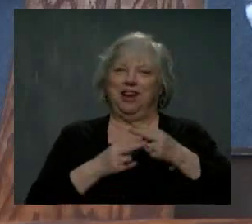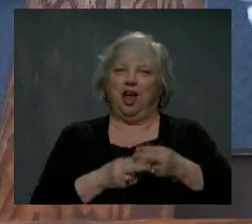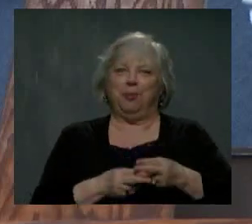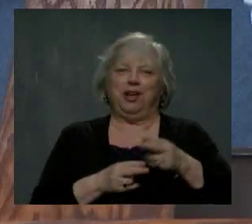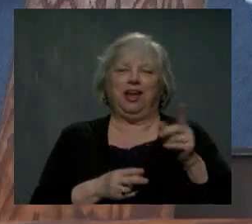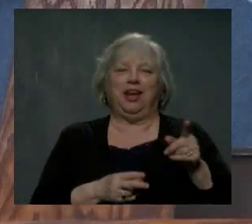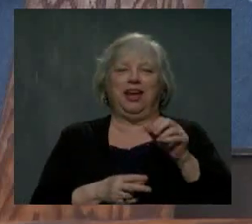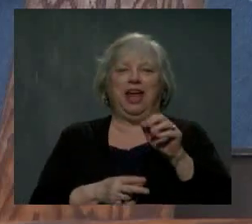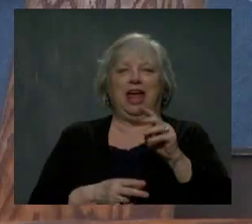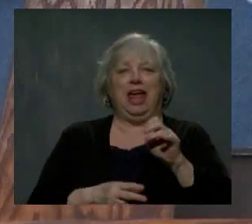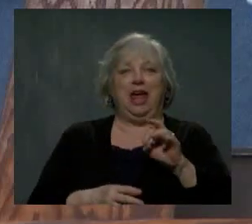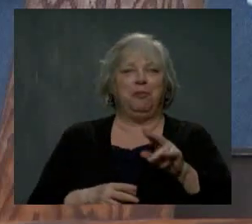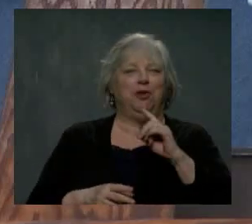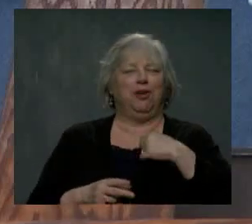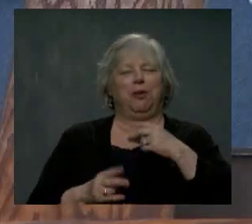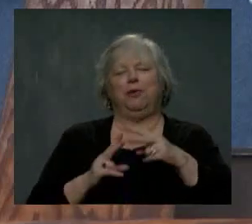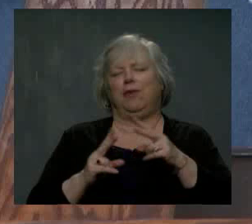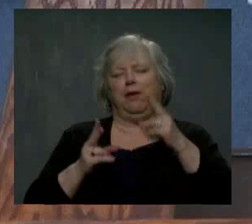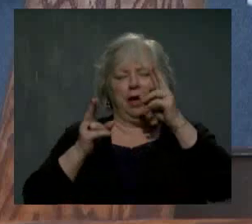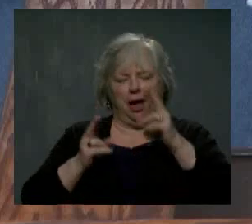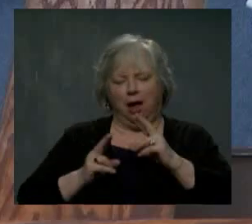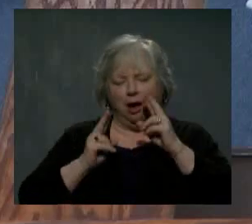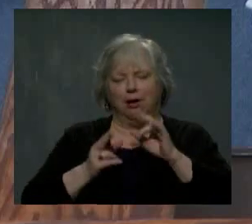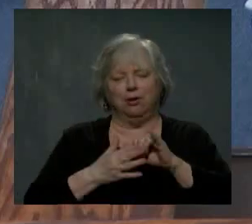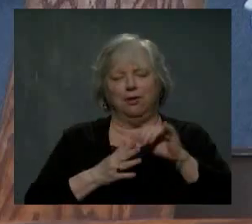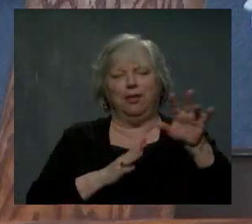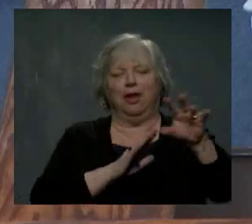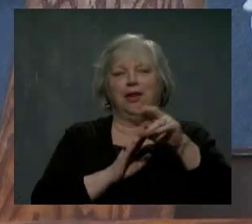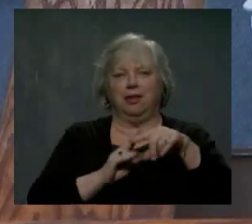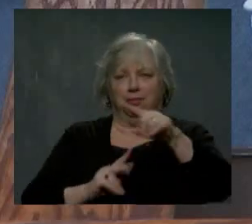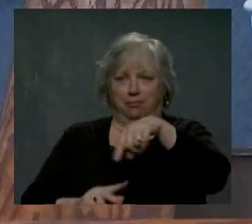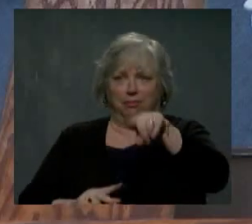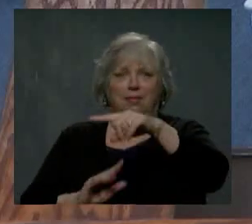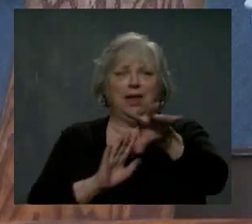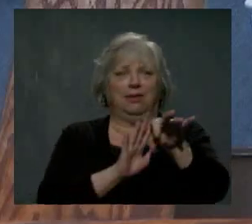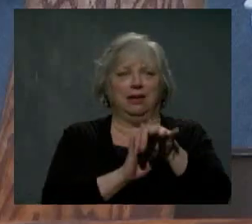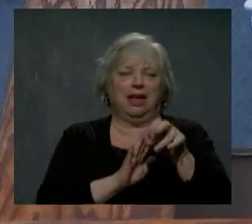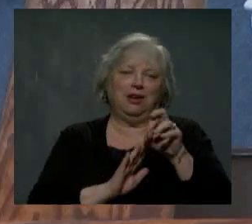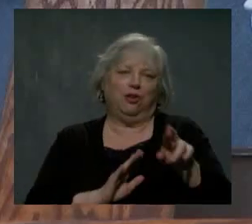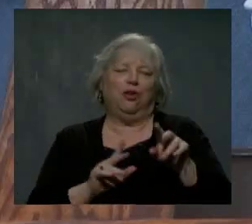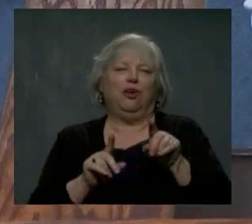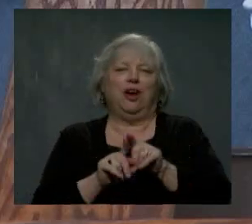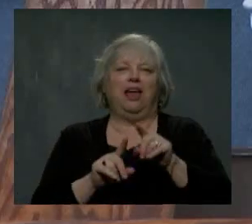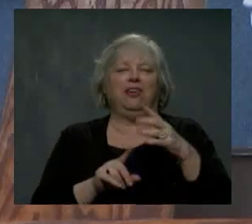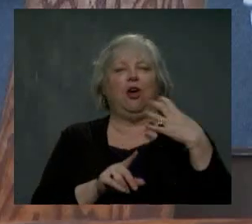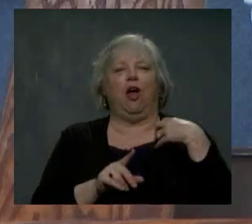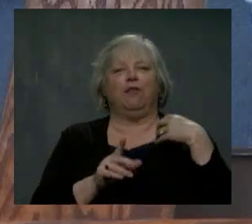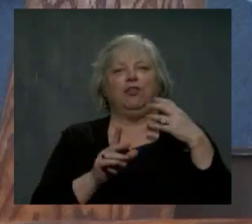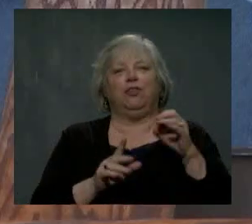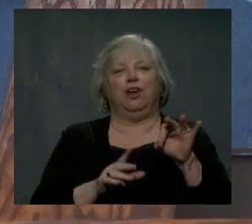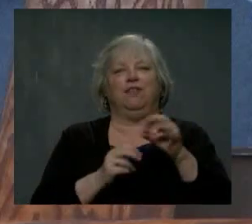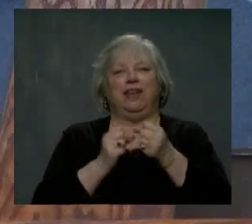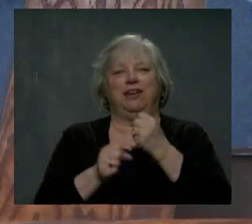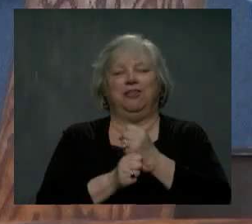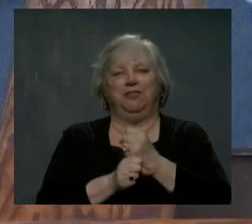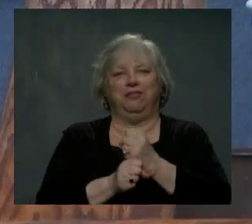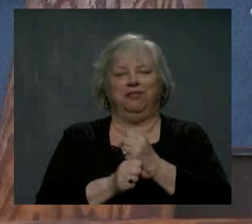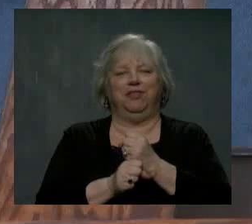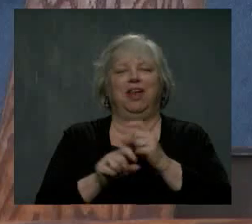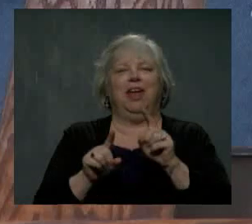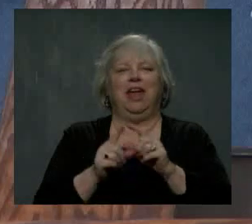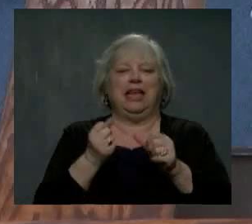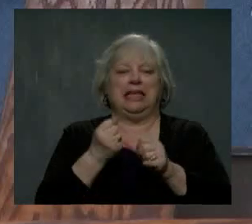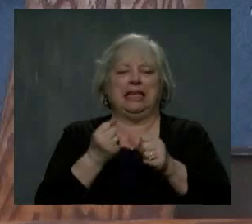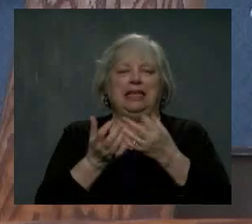year, and I was very honored that she was selected as our AGFOA Finance Officer of the Year. As Assistant